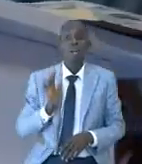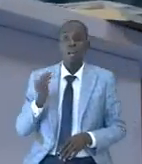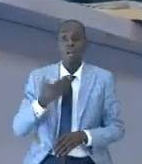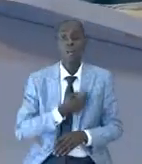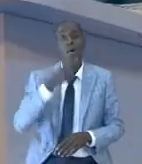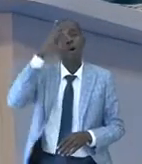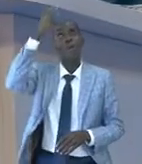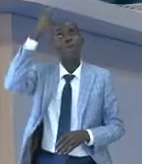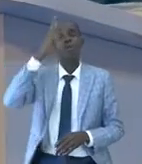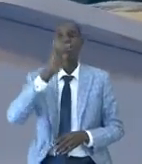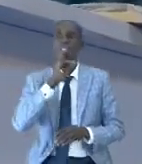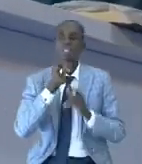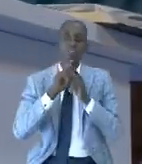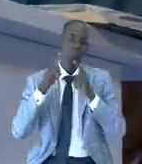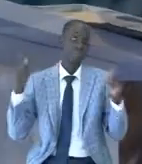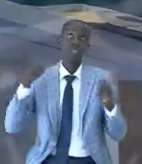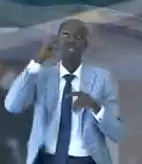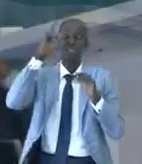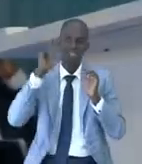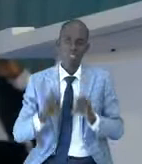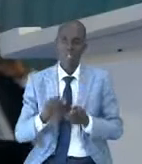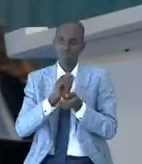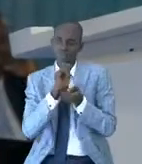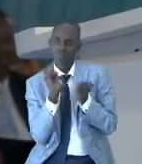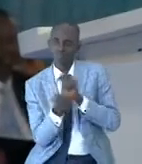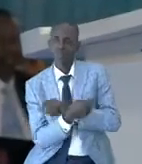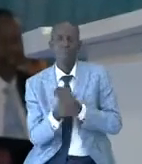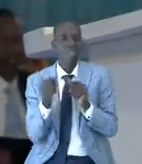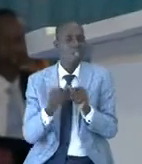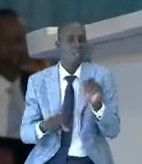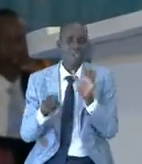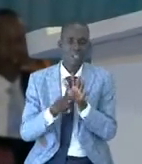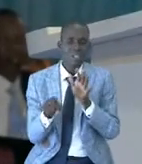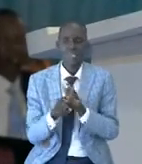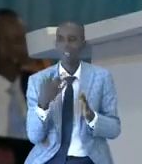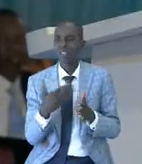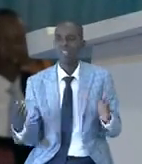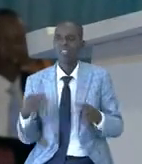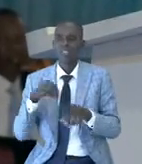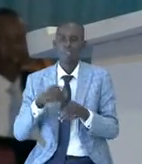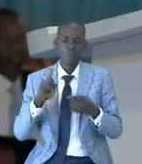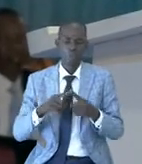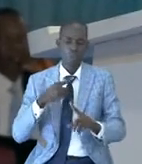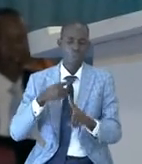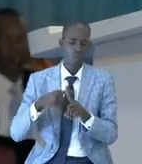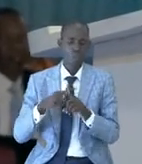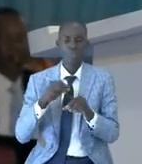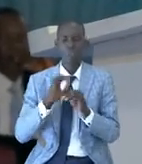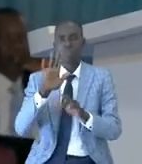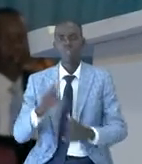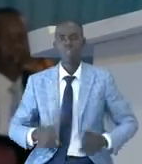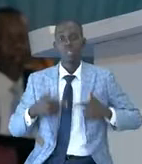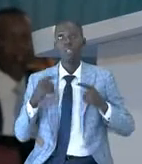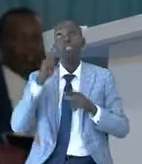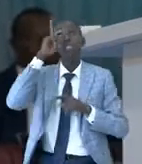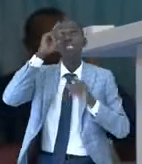is great. He can turn every negative thing into positive in your life. He